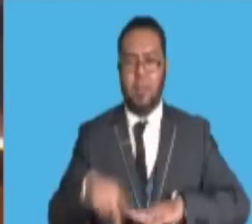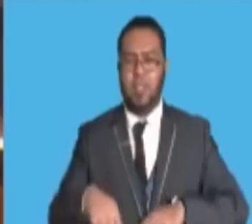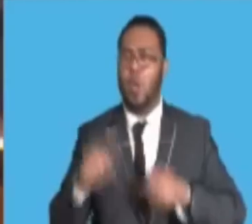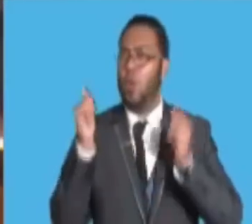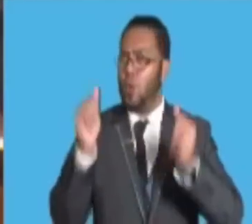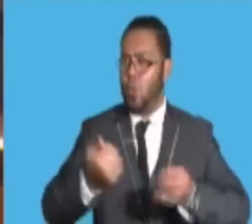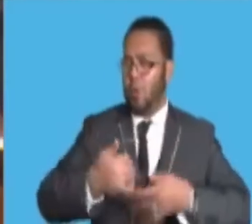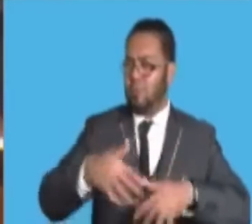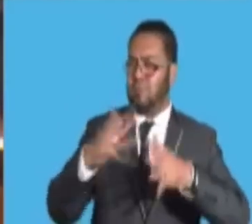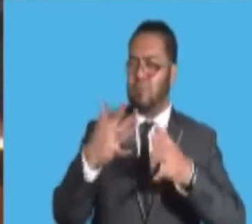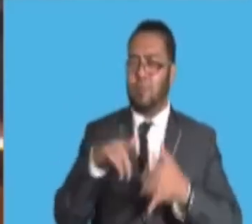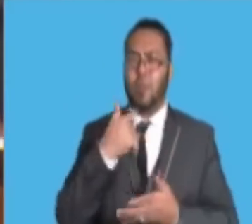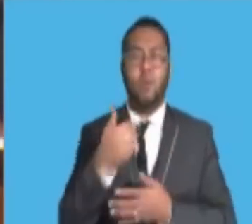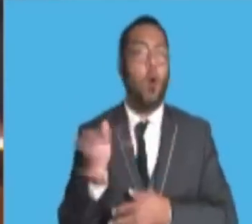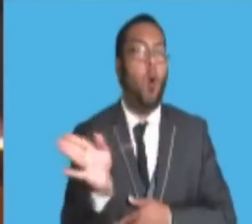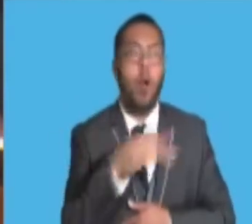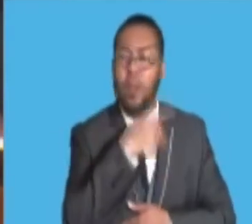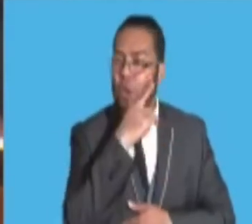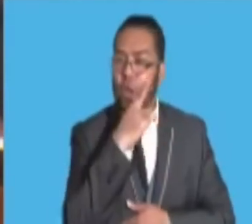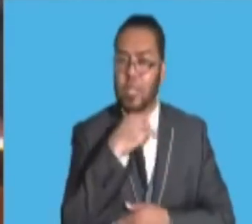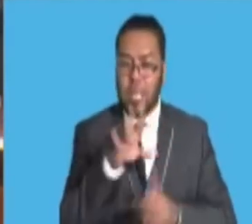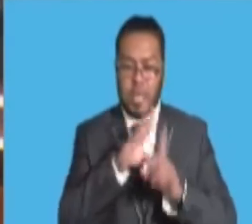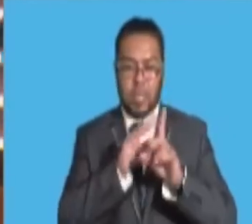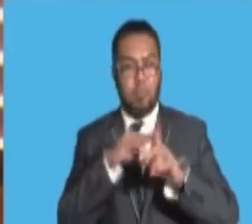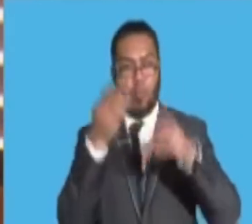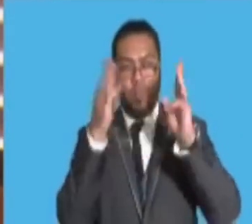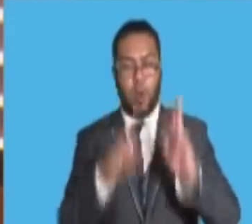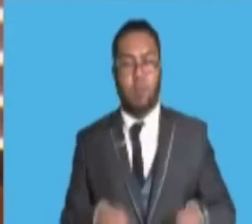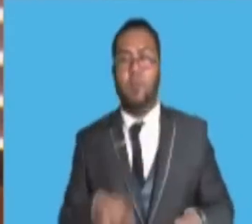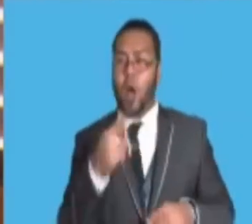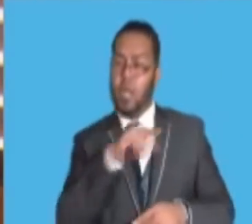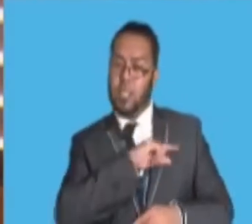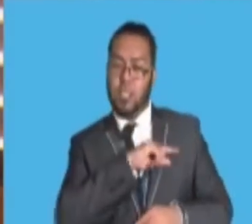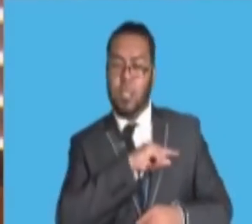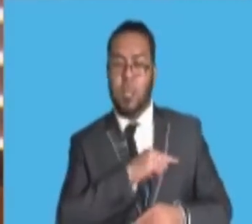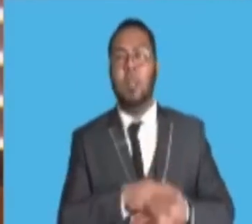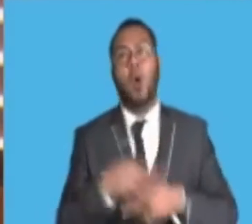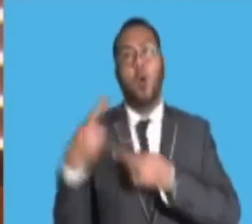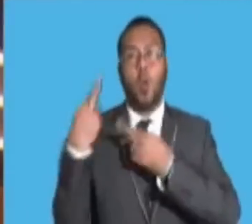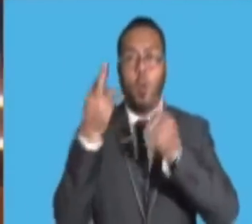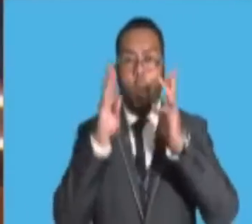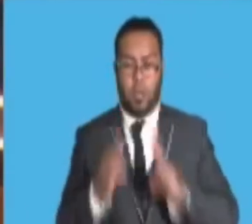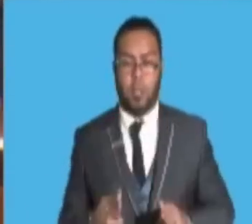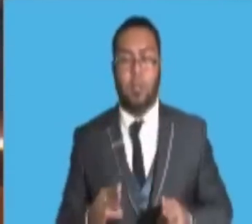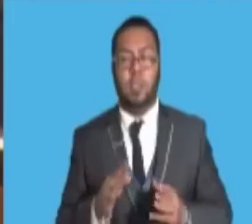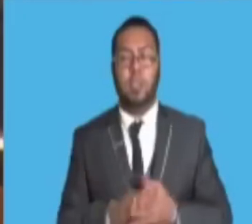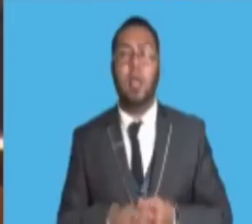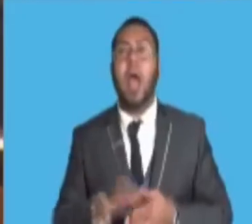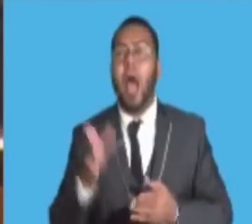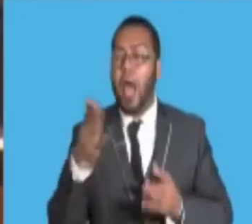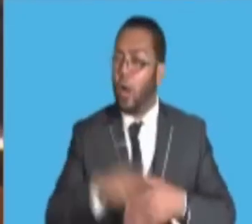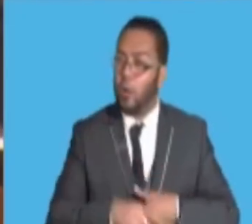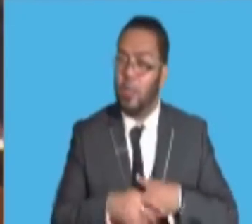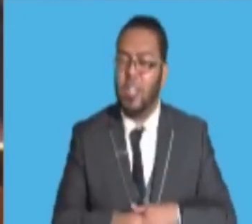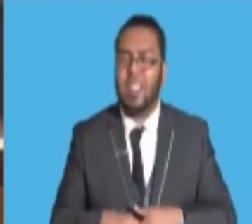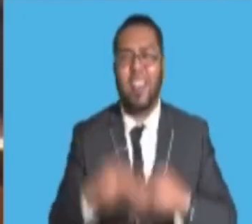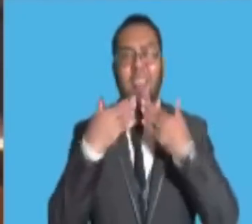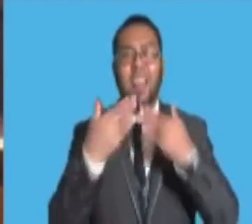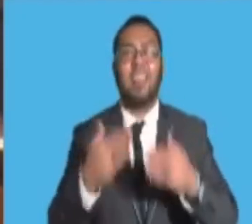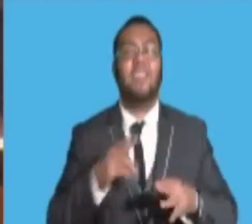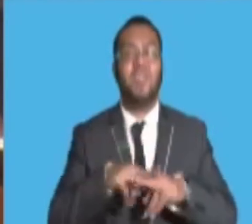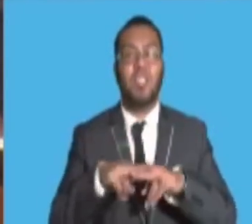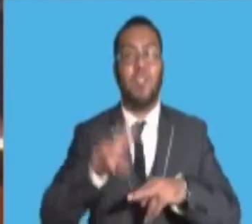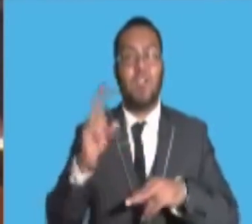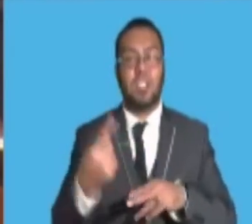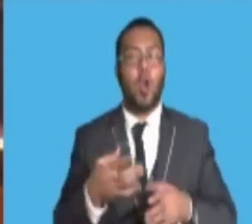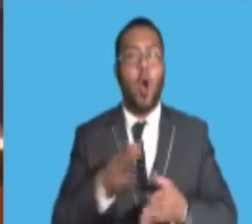of inspiration to all girls and women who are there in the community. Madam Speaker, I congratulate and thank the Fiji First Office